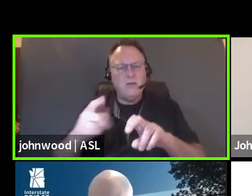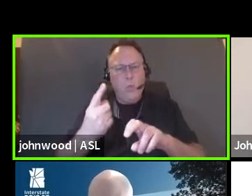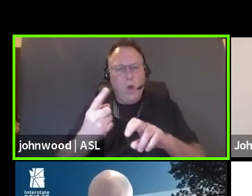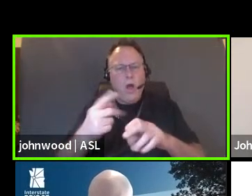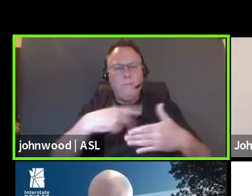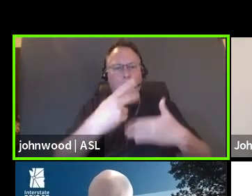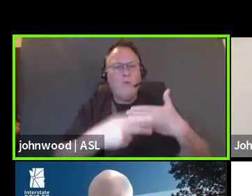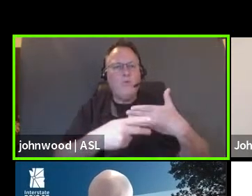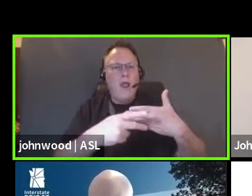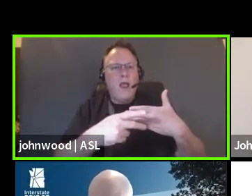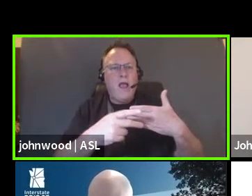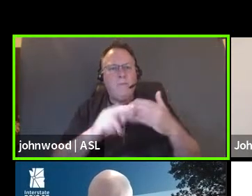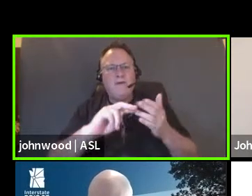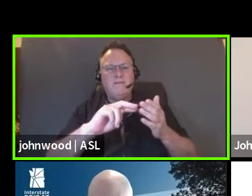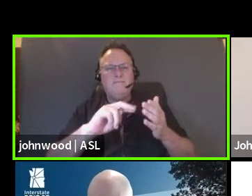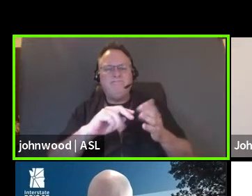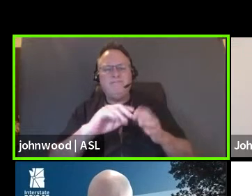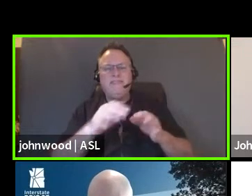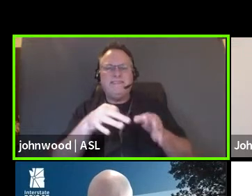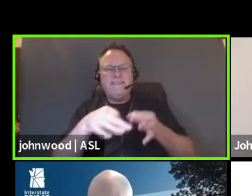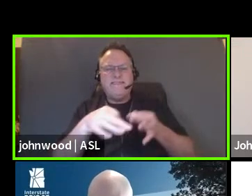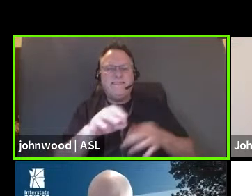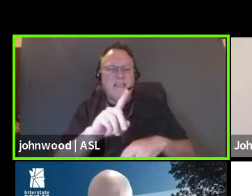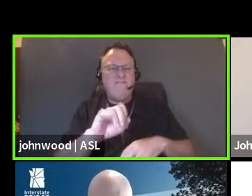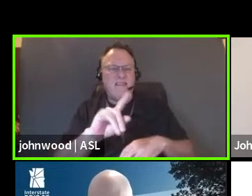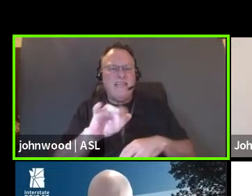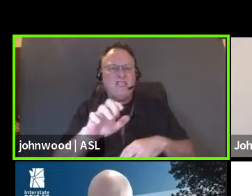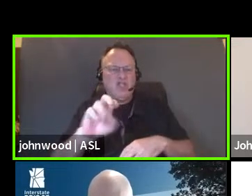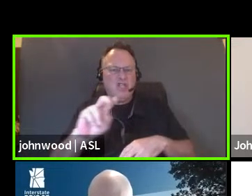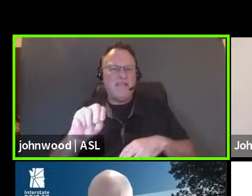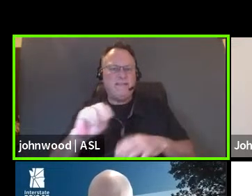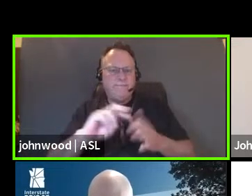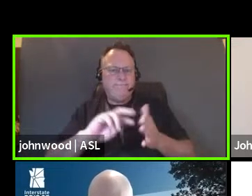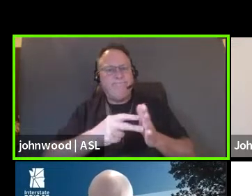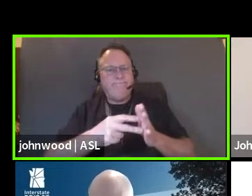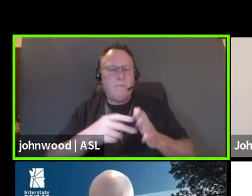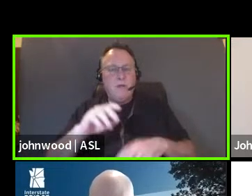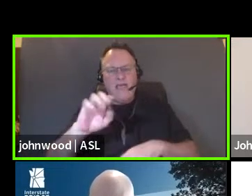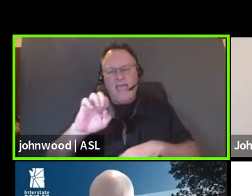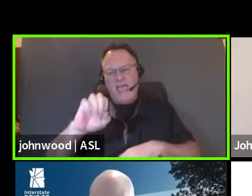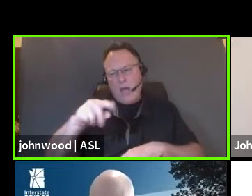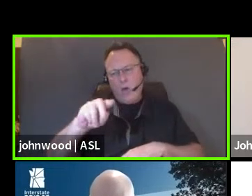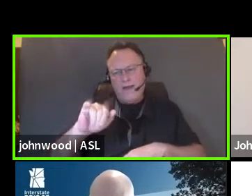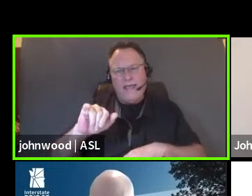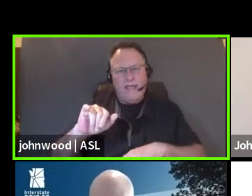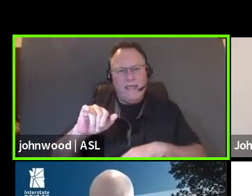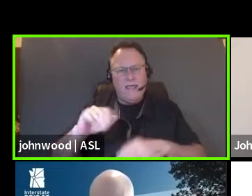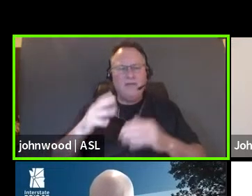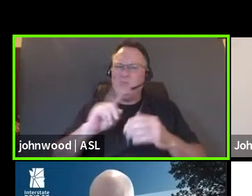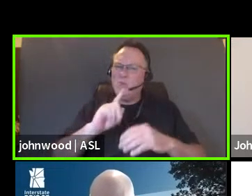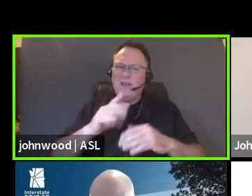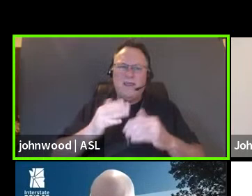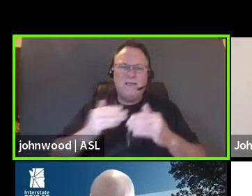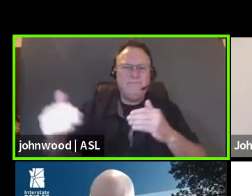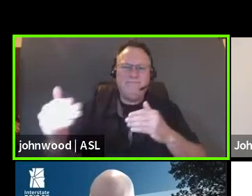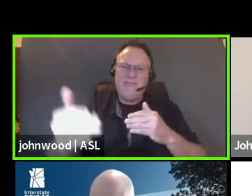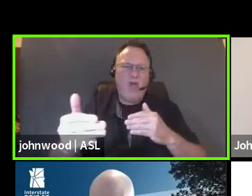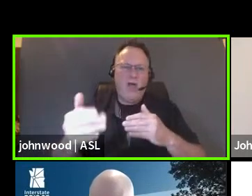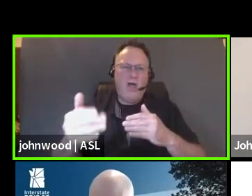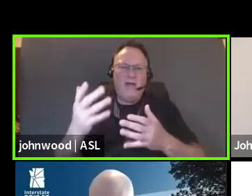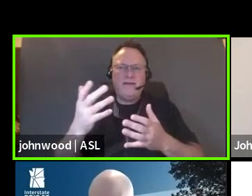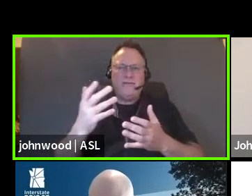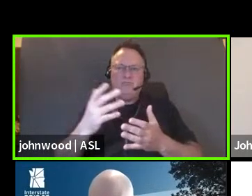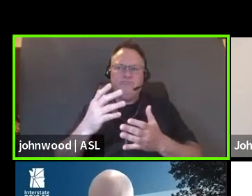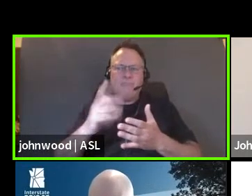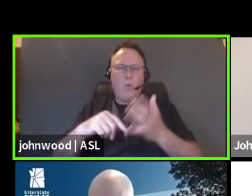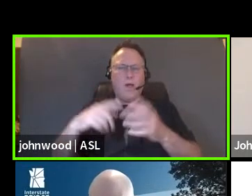own definition of equity, which it goes beyond what you would traditionally see in